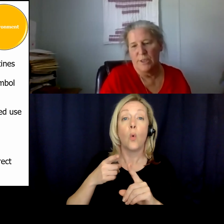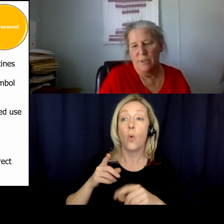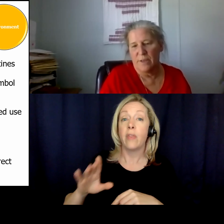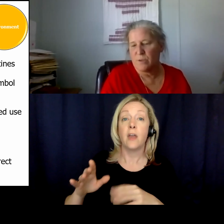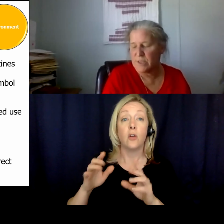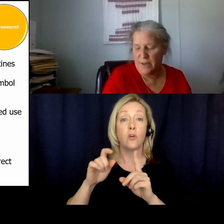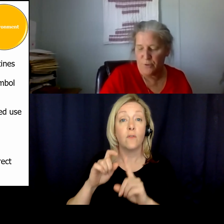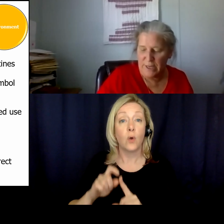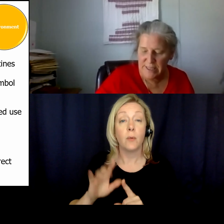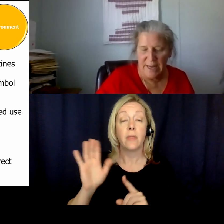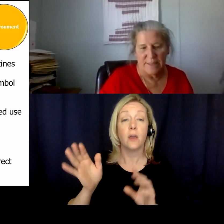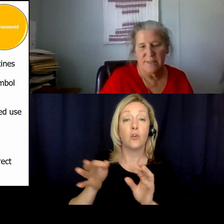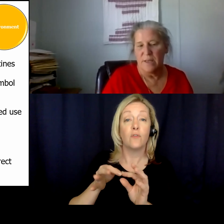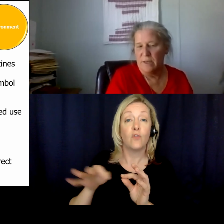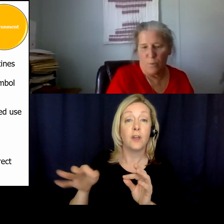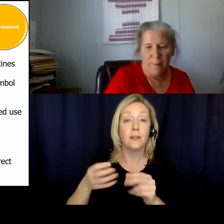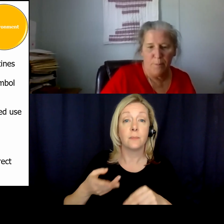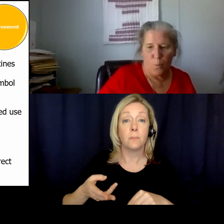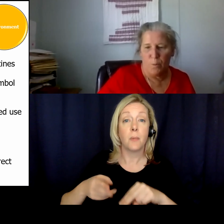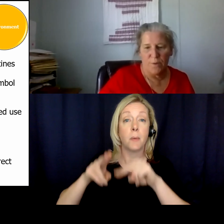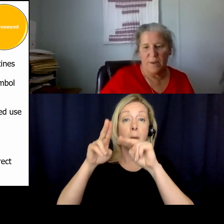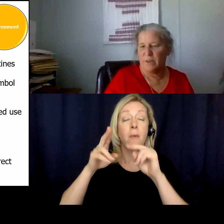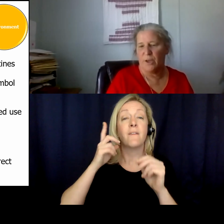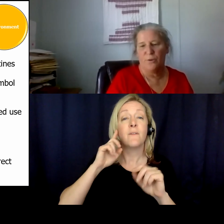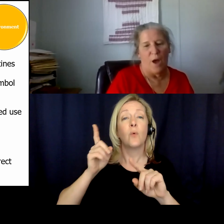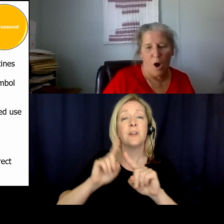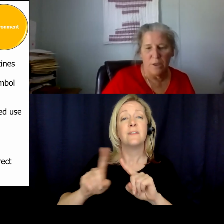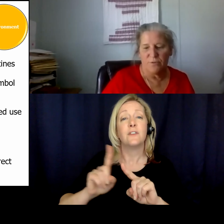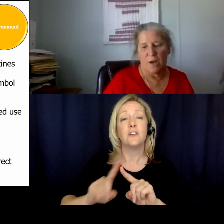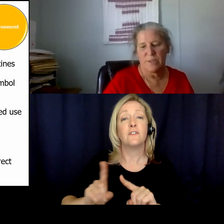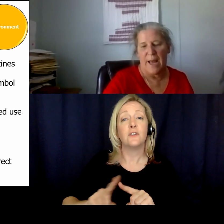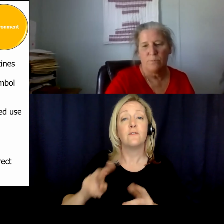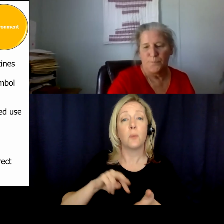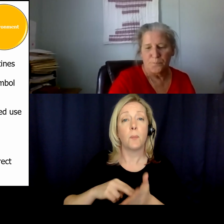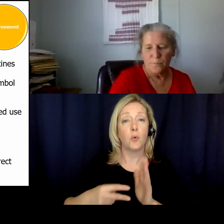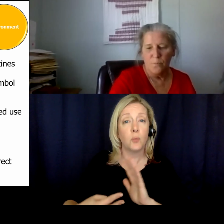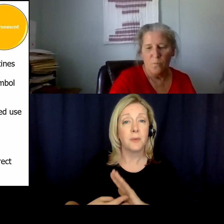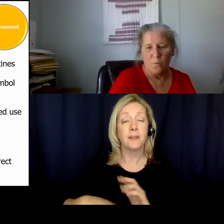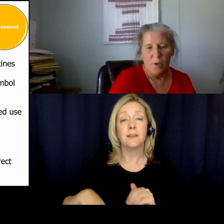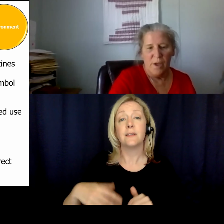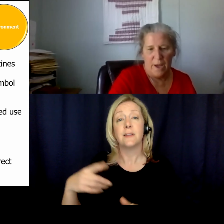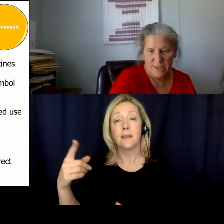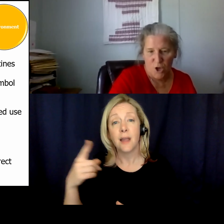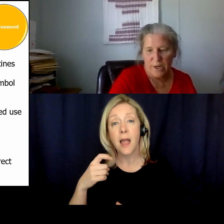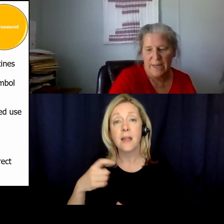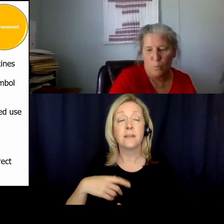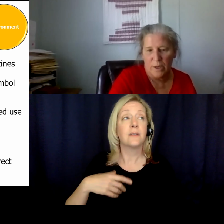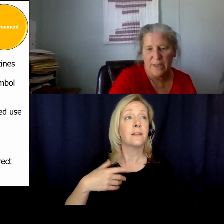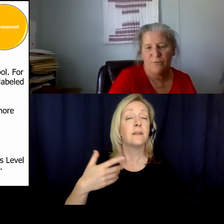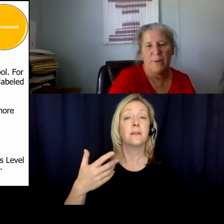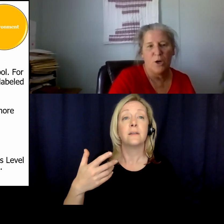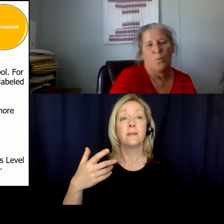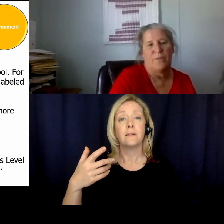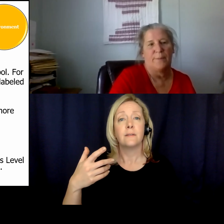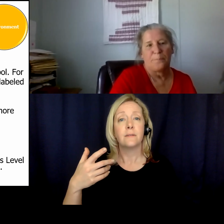along those different intents. Remember, we want them to use all of those now and start getting